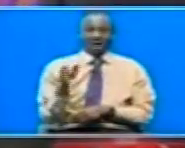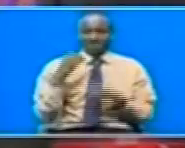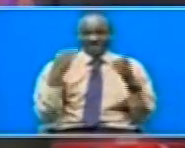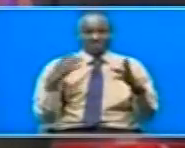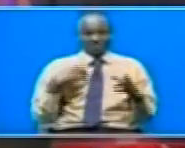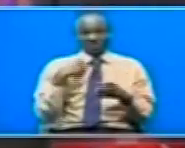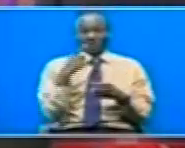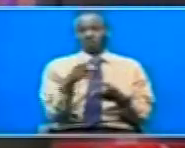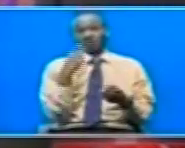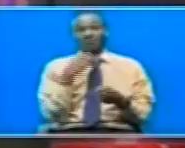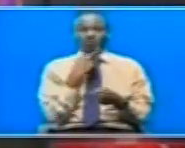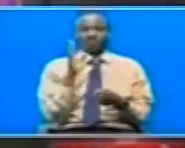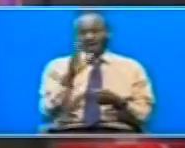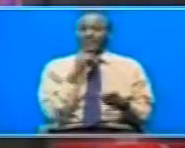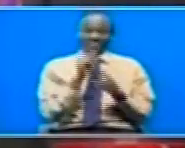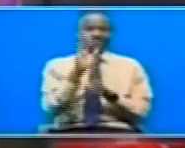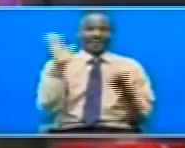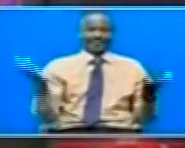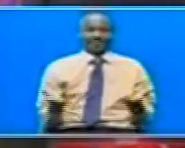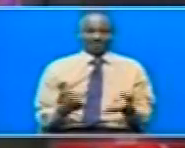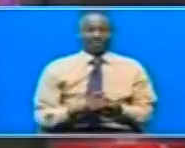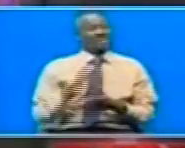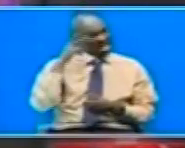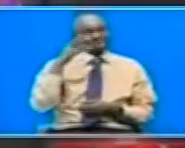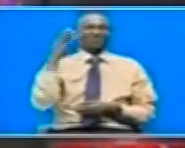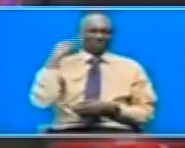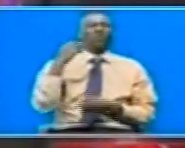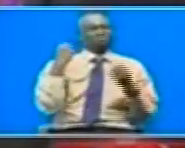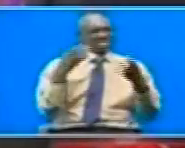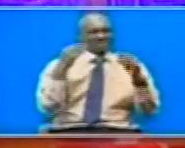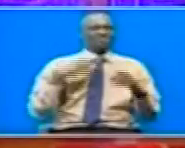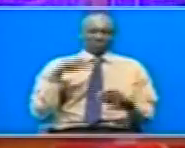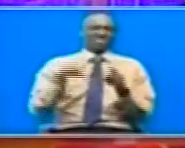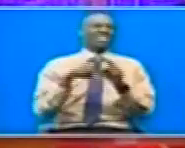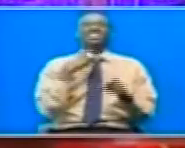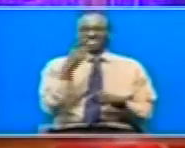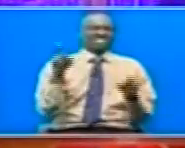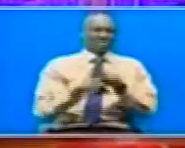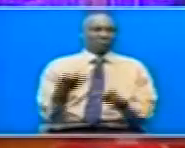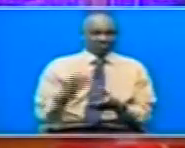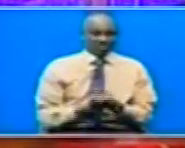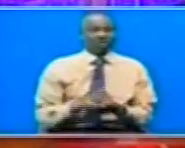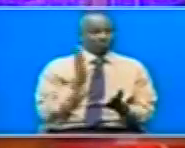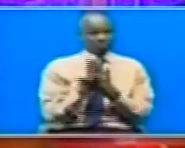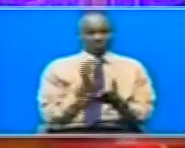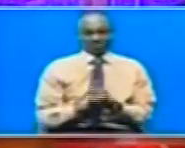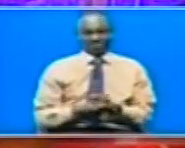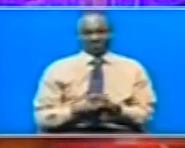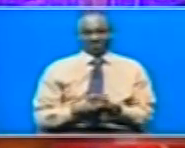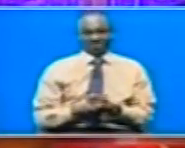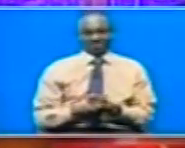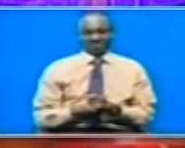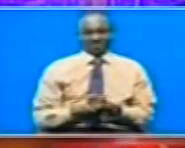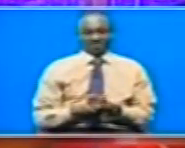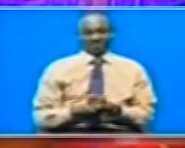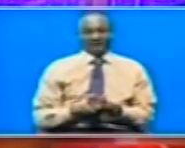tell you you sound a lot like your brother? Well, I've heard that before. You have. It's true. Abdi